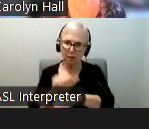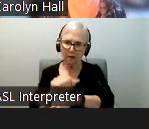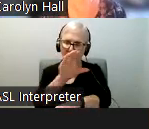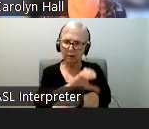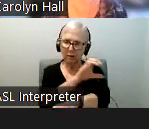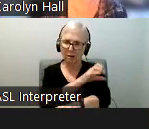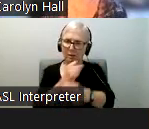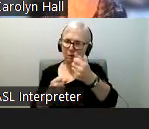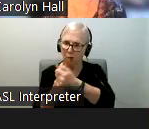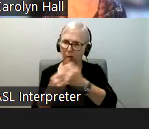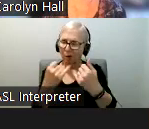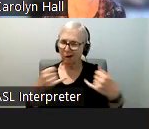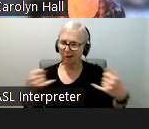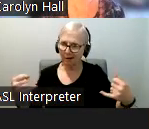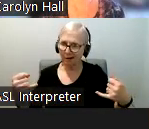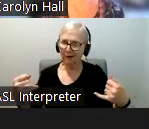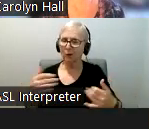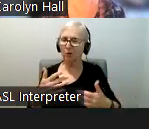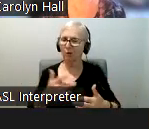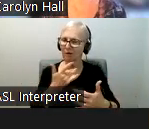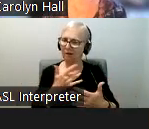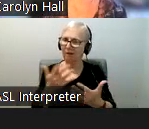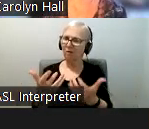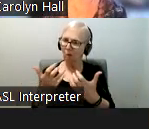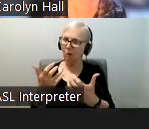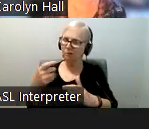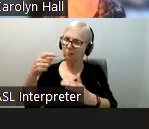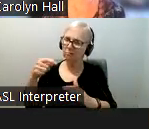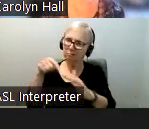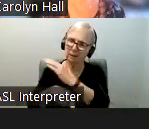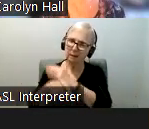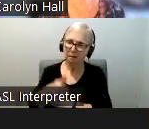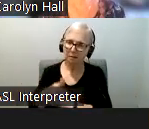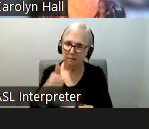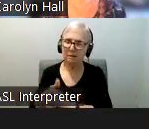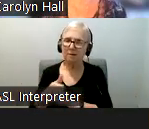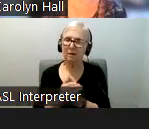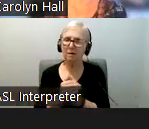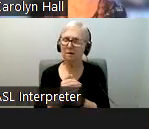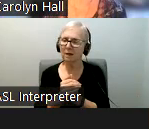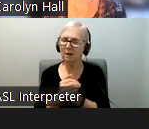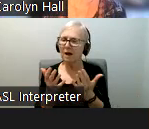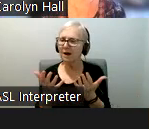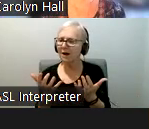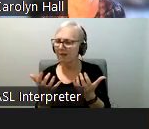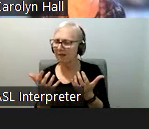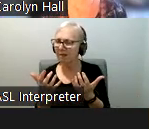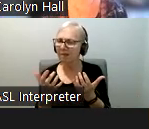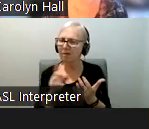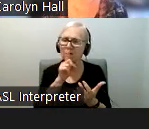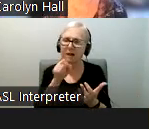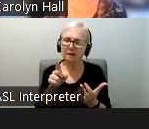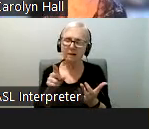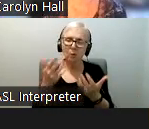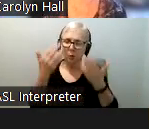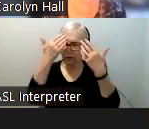line who are homicidal, often have Suicide. threats. And so the reality is that we